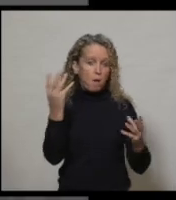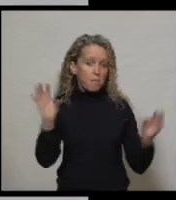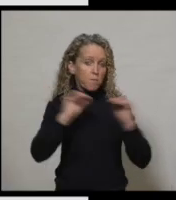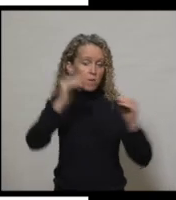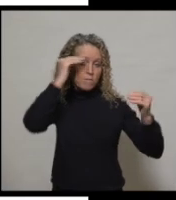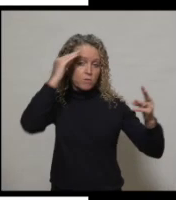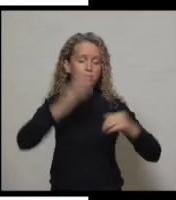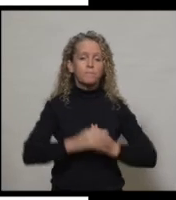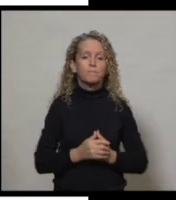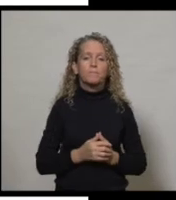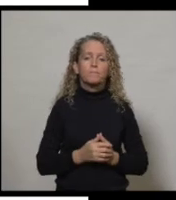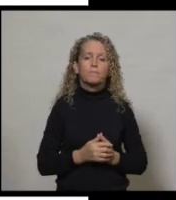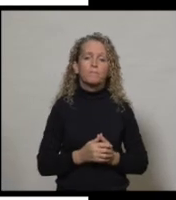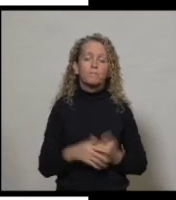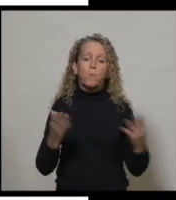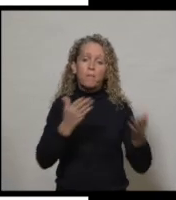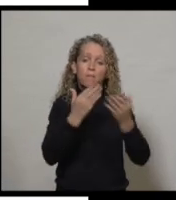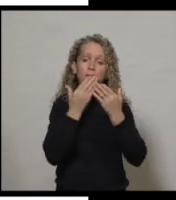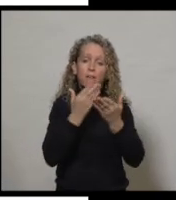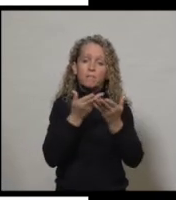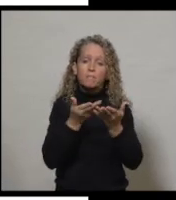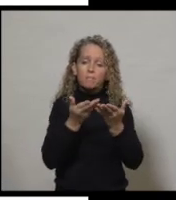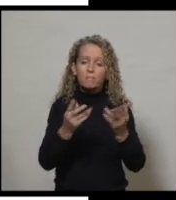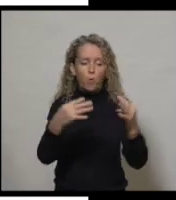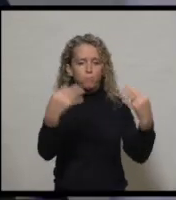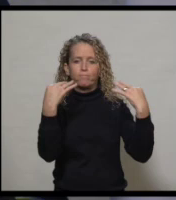So I want to thank you today for taking the time to watch this